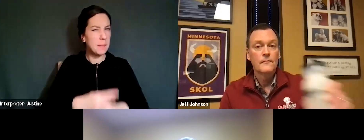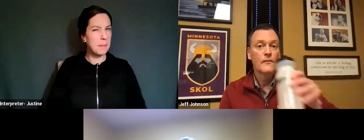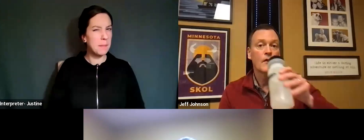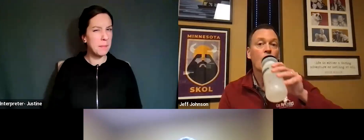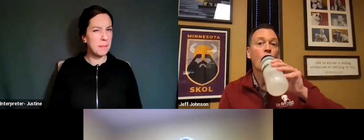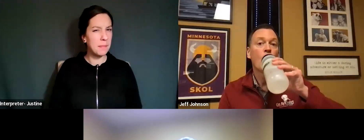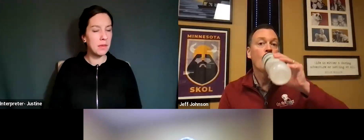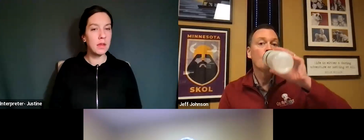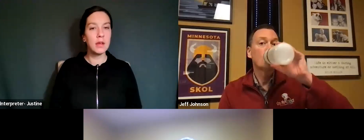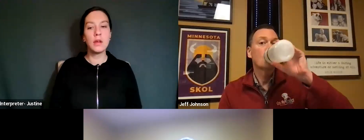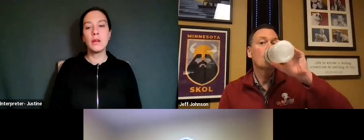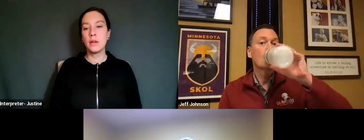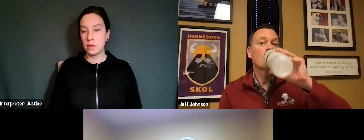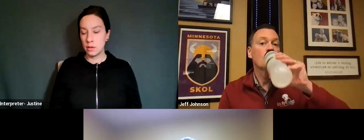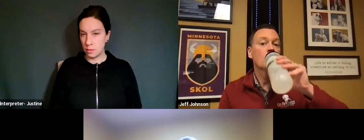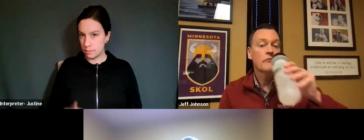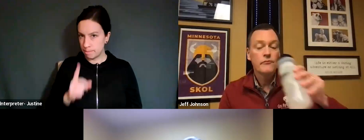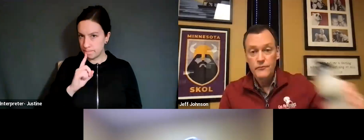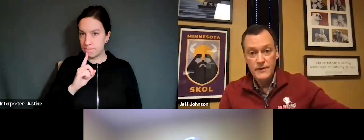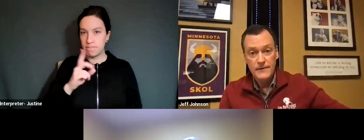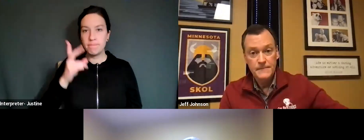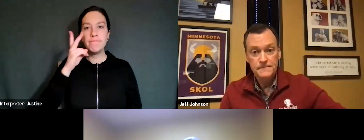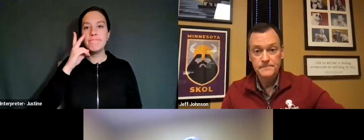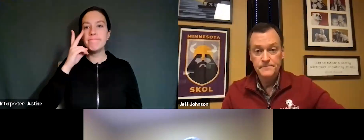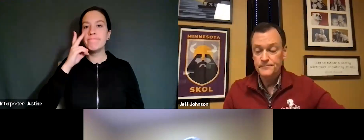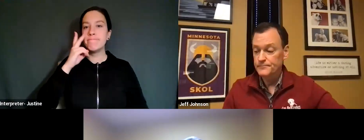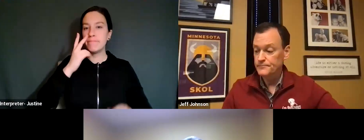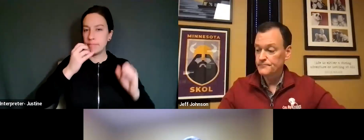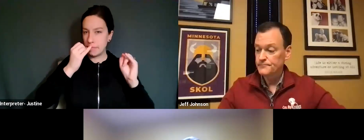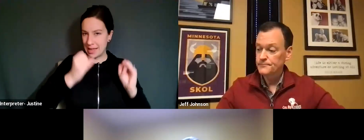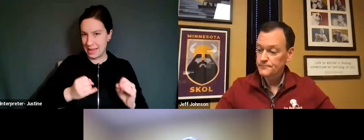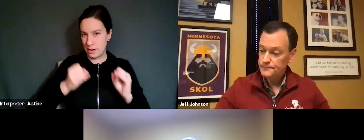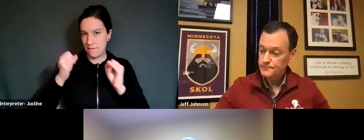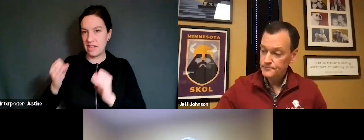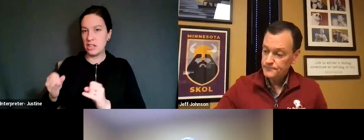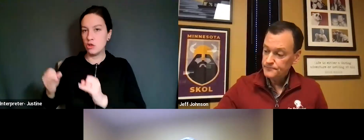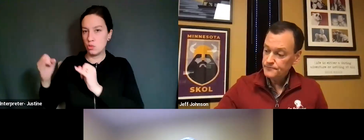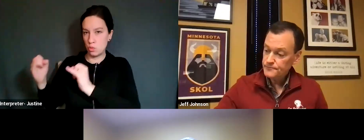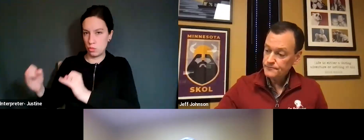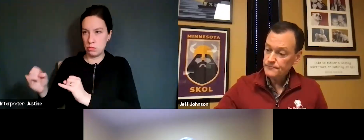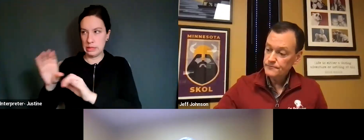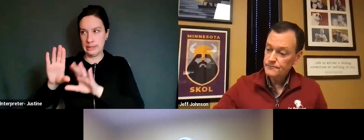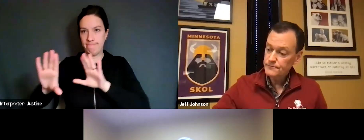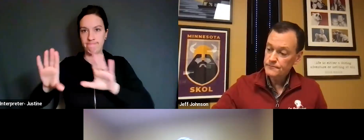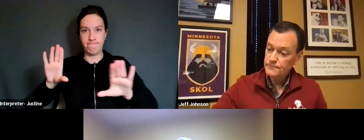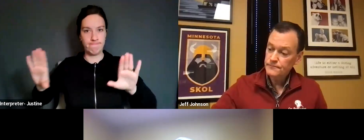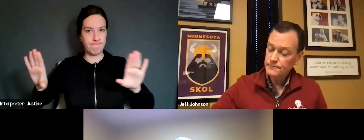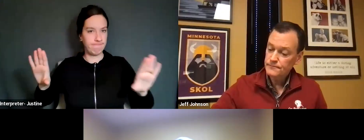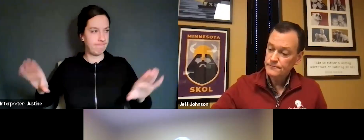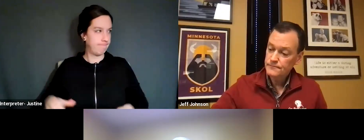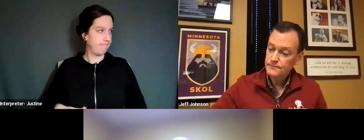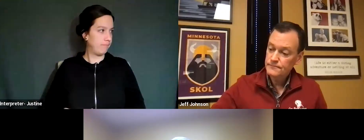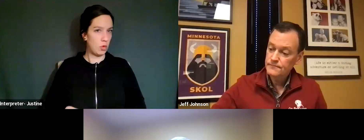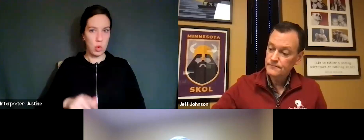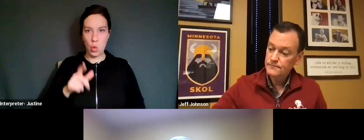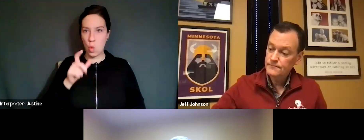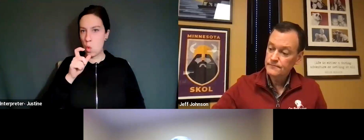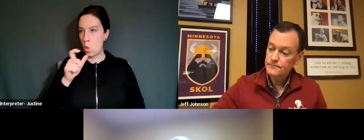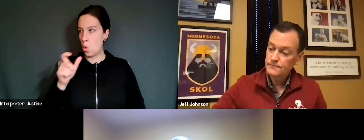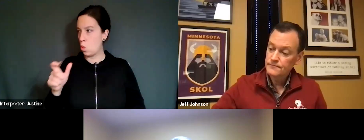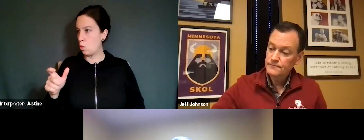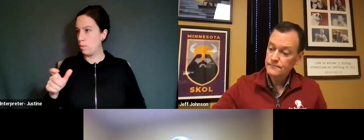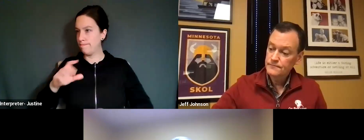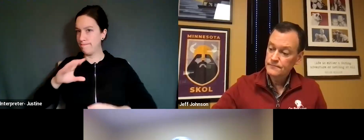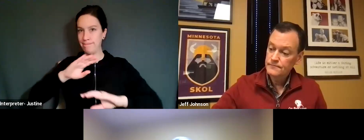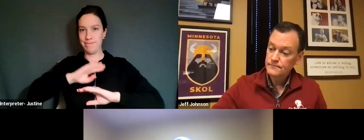we'll have to kind of see based on individuals and who actually fits into this kind